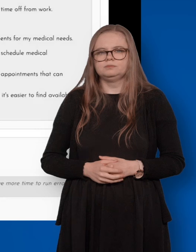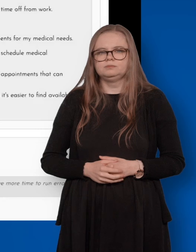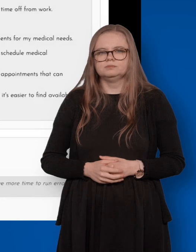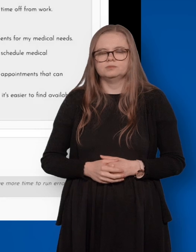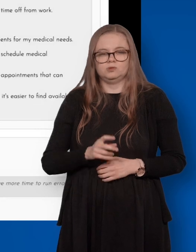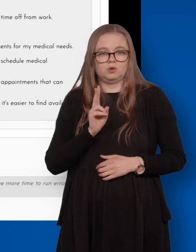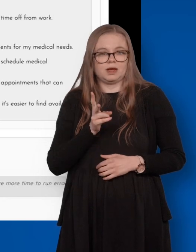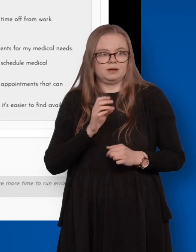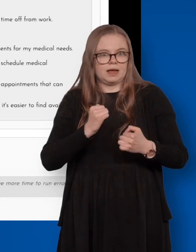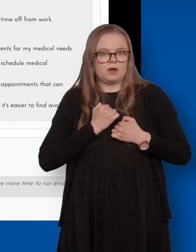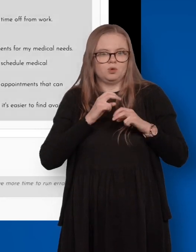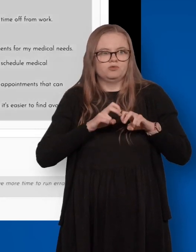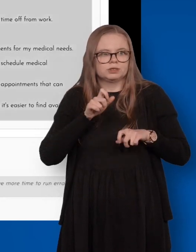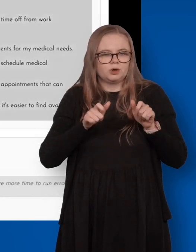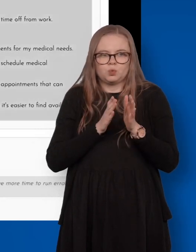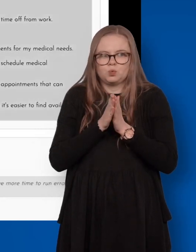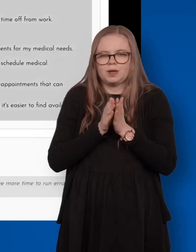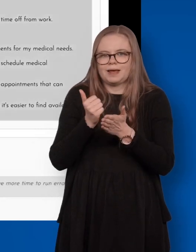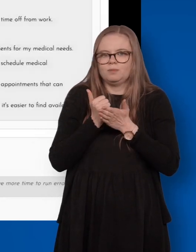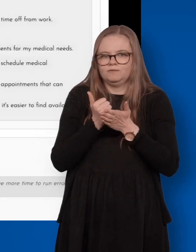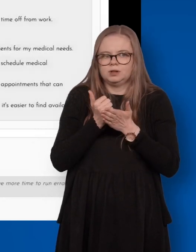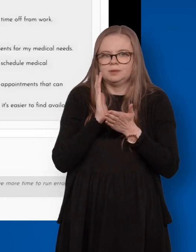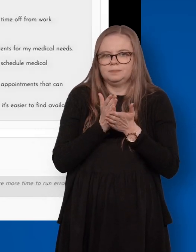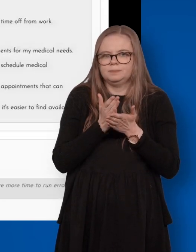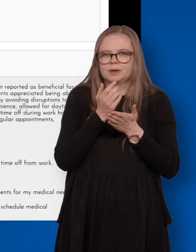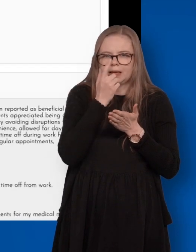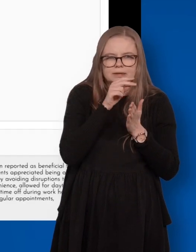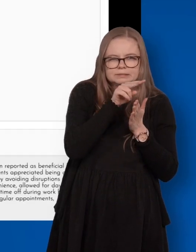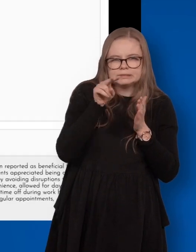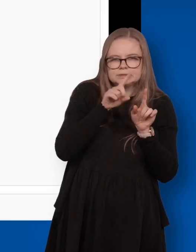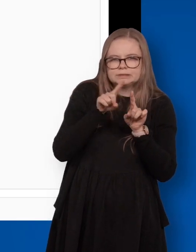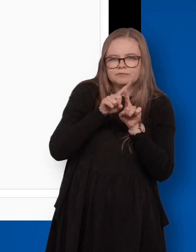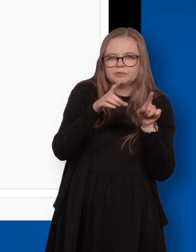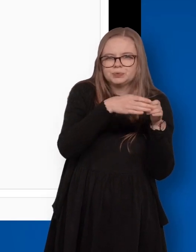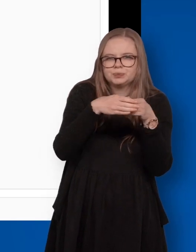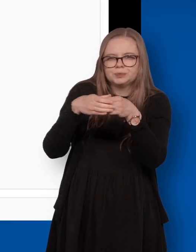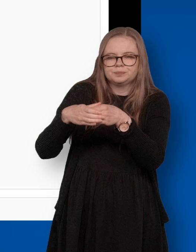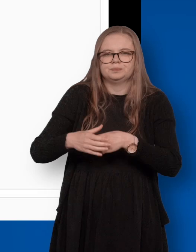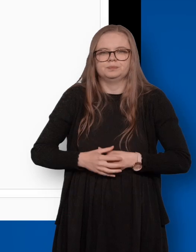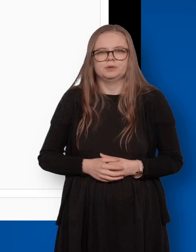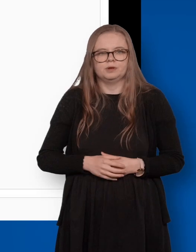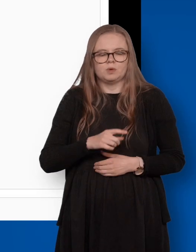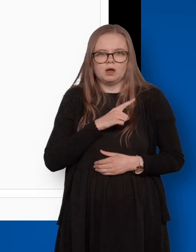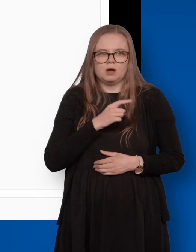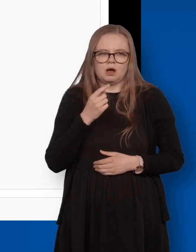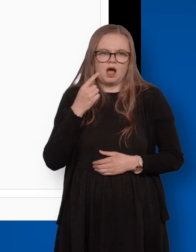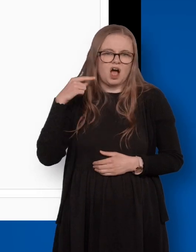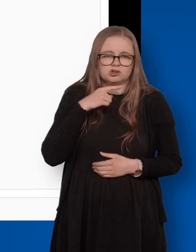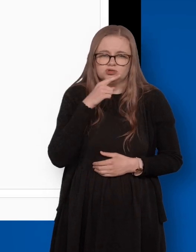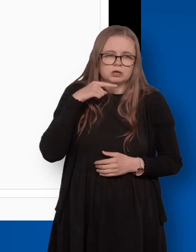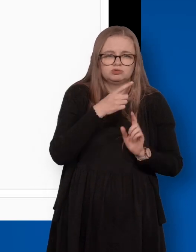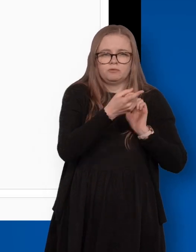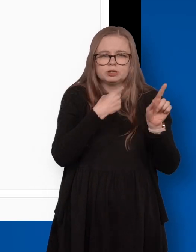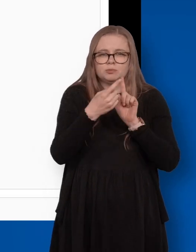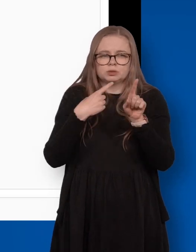differently. So again, for our researchers, that can be very helpful because obviously there is hundreds